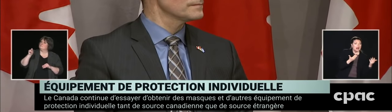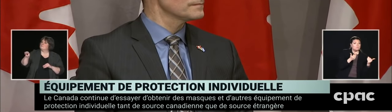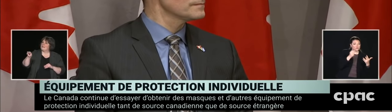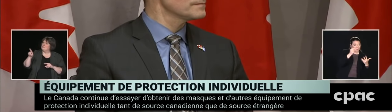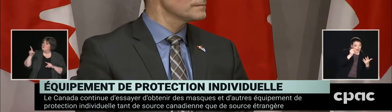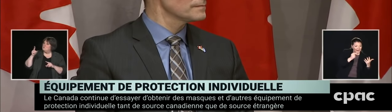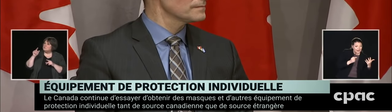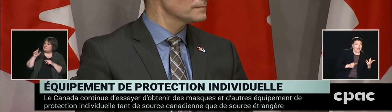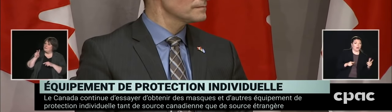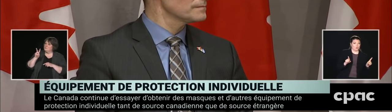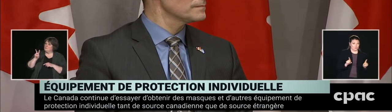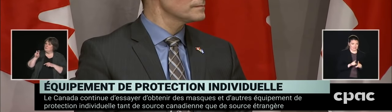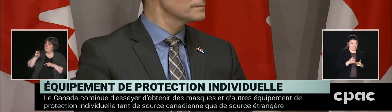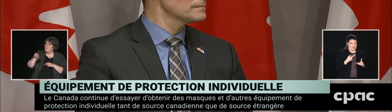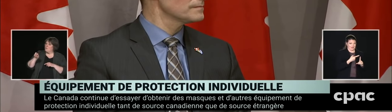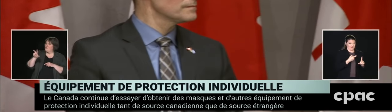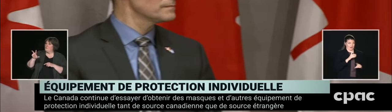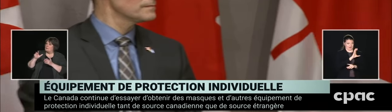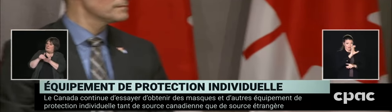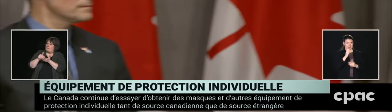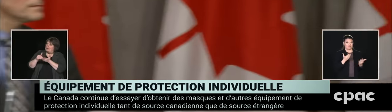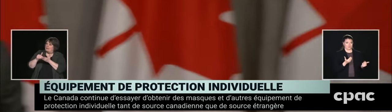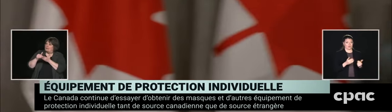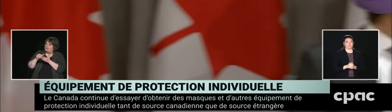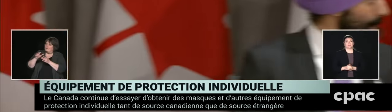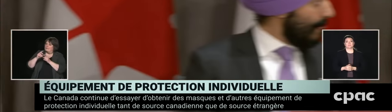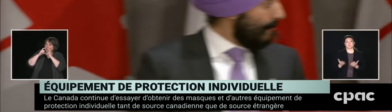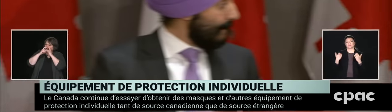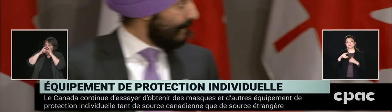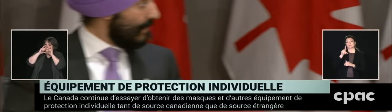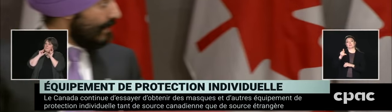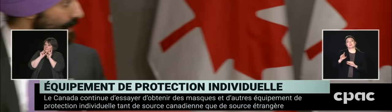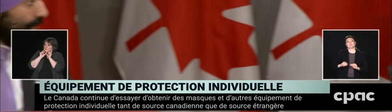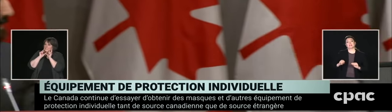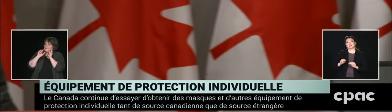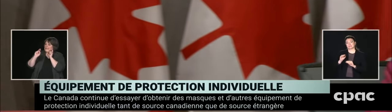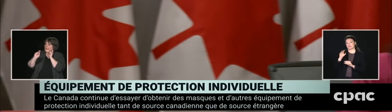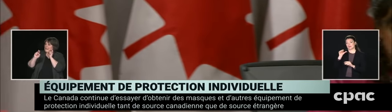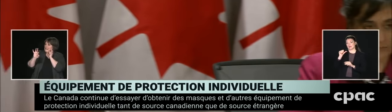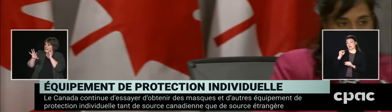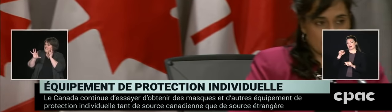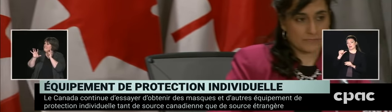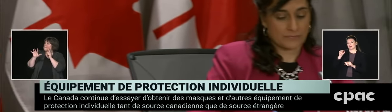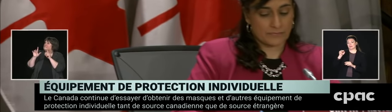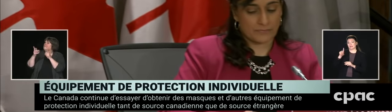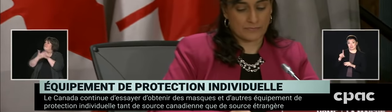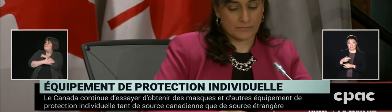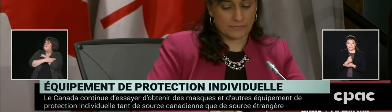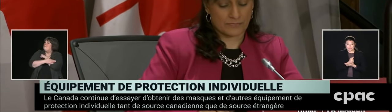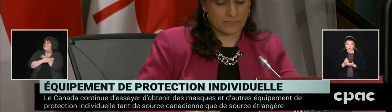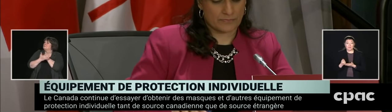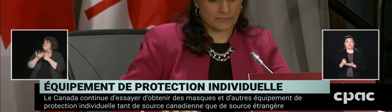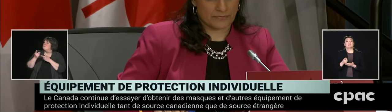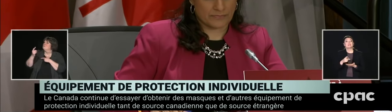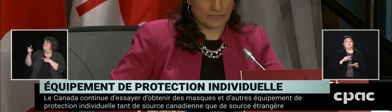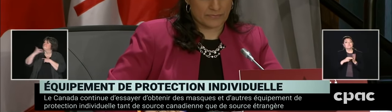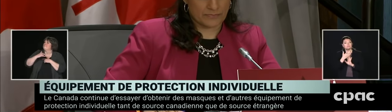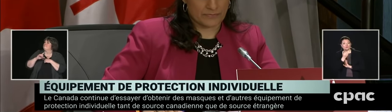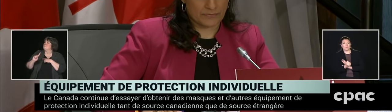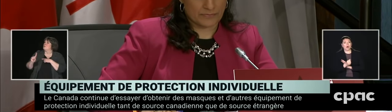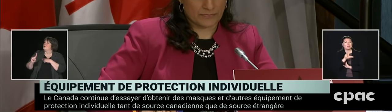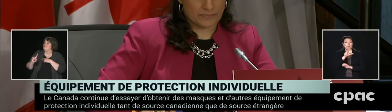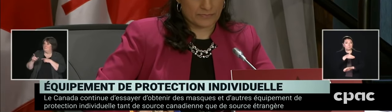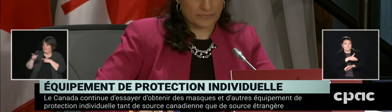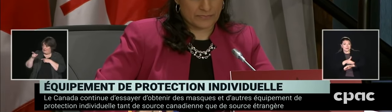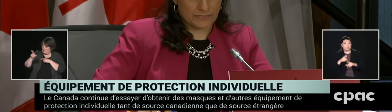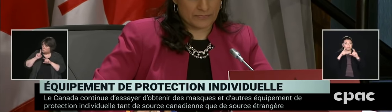in this week. Can you say where those are coming from? And also, you said you'd ordered 75 million masks. I